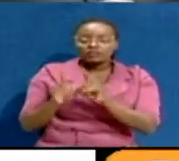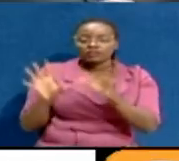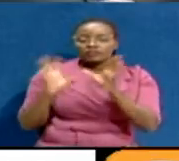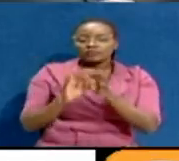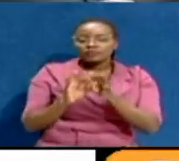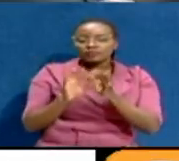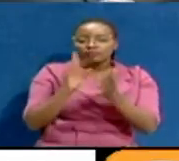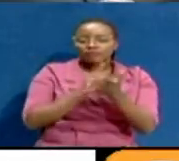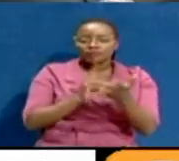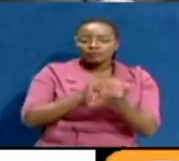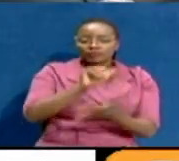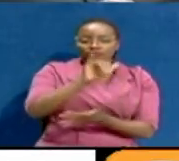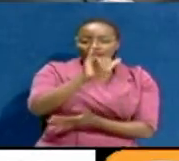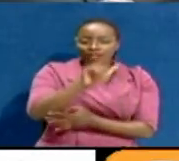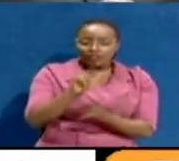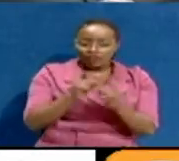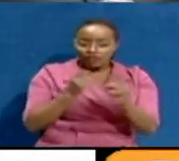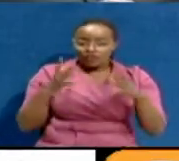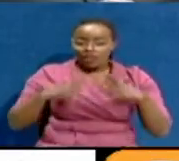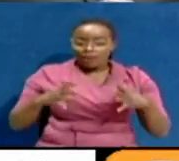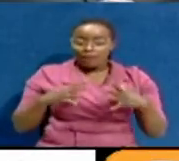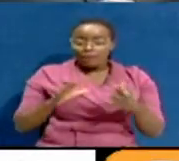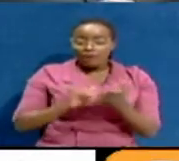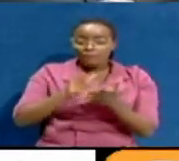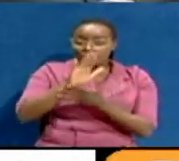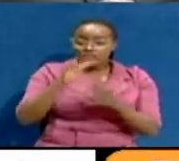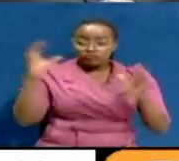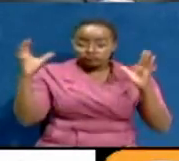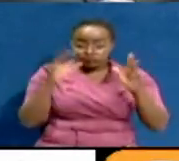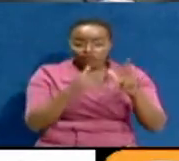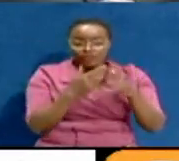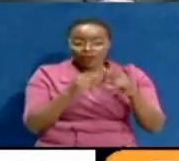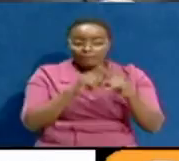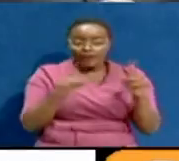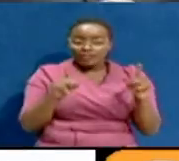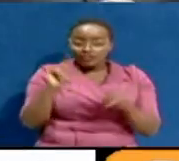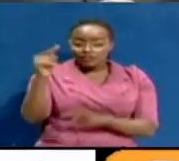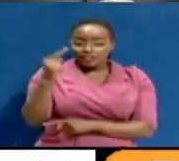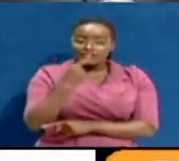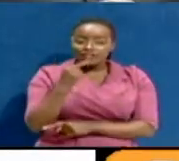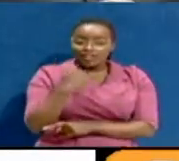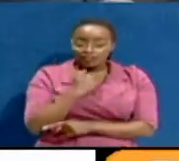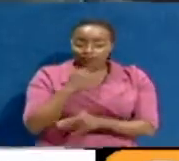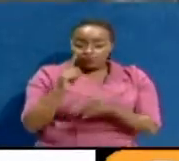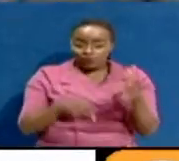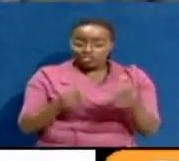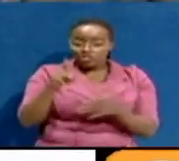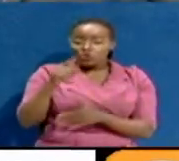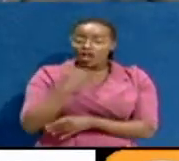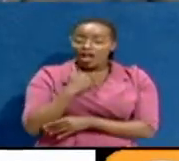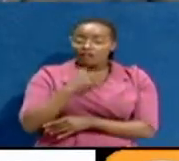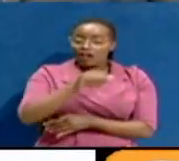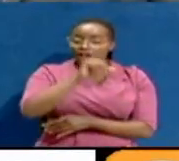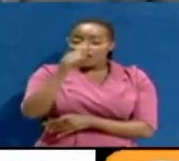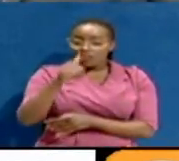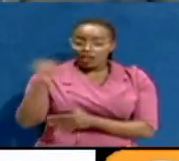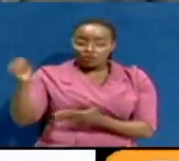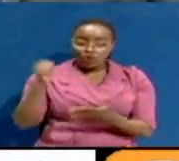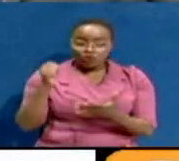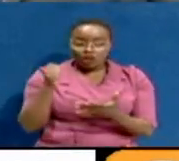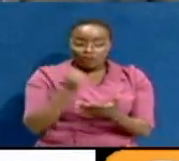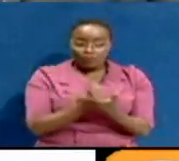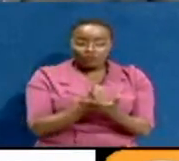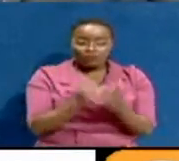Dr. Aya, and I've got some questions from viewers. I'll be putting that on the screen shortly. But Dr. Aya, first tell me this. You now have another appointment